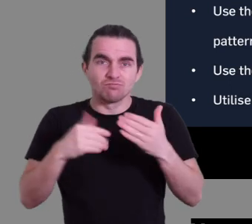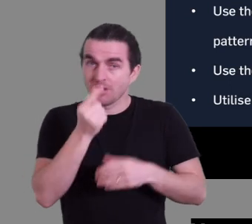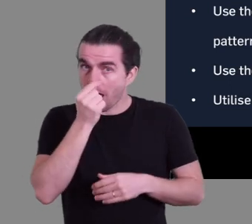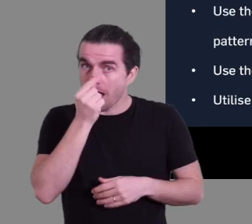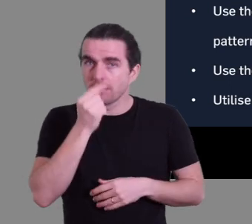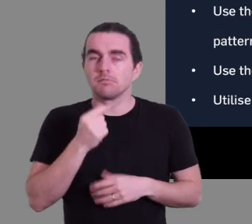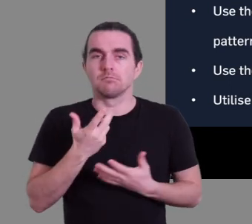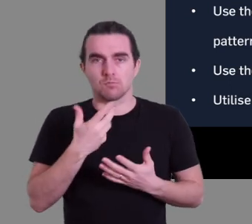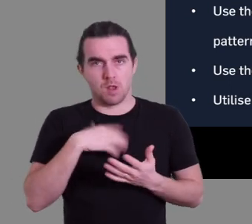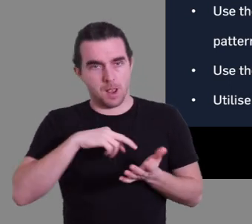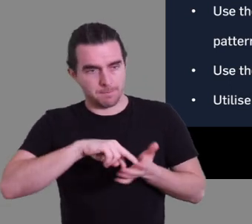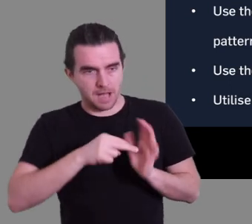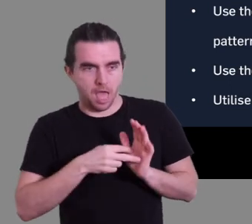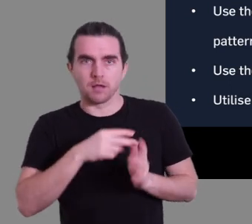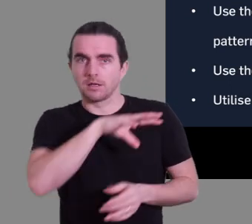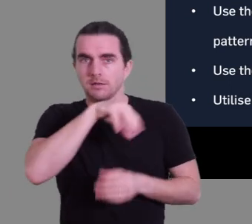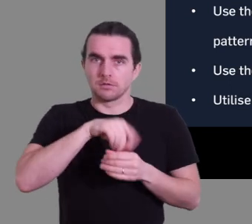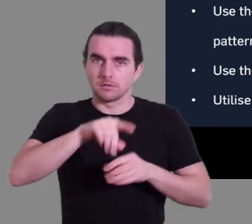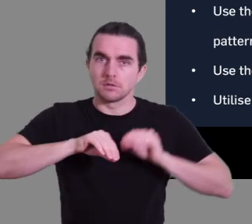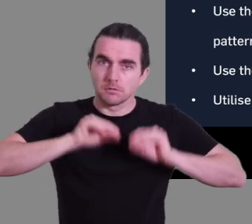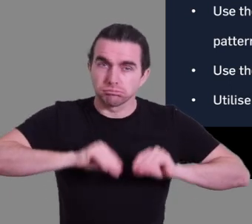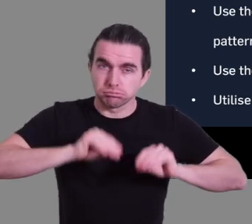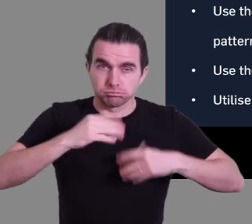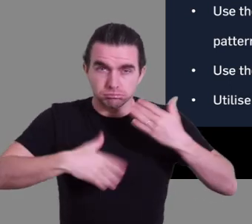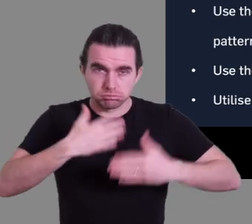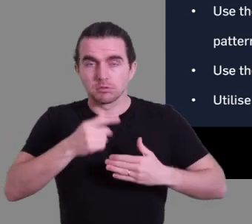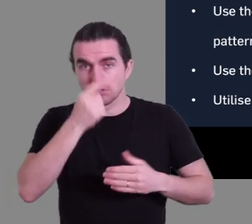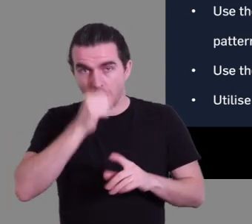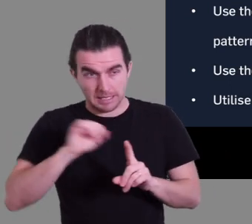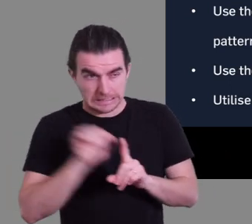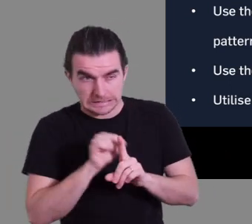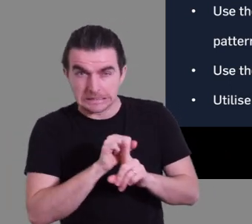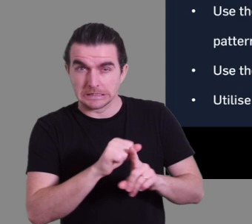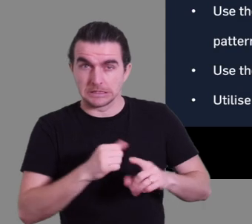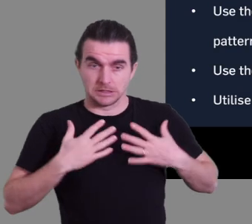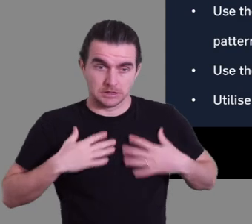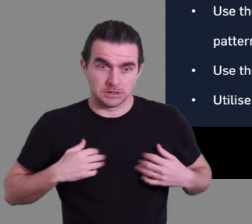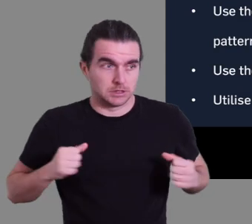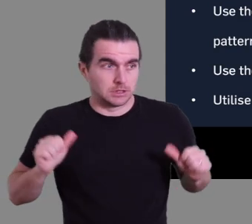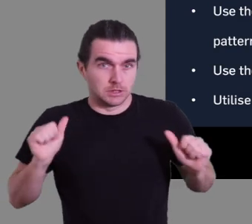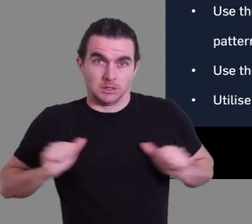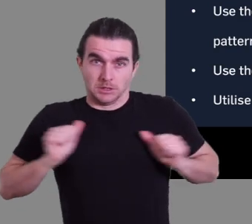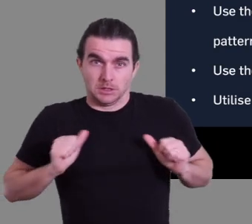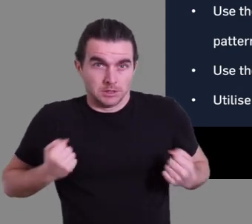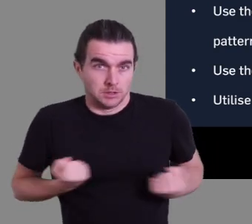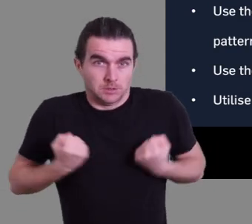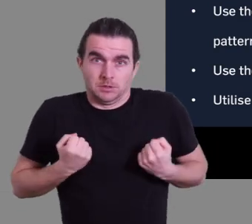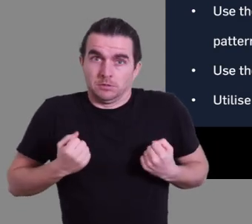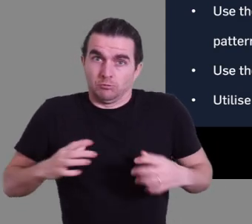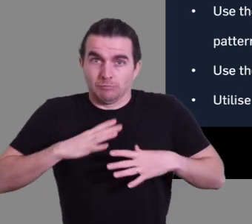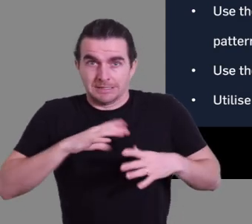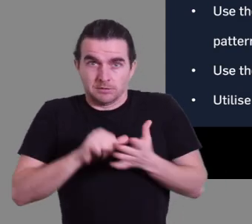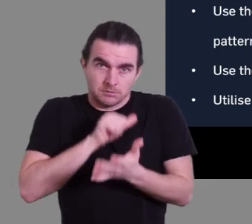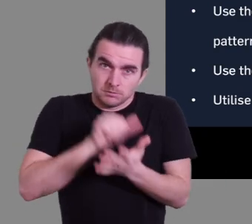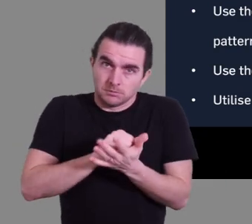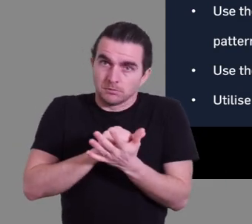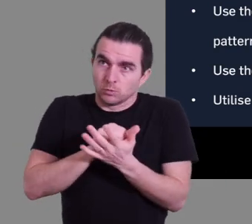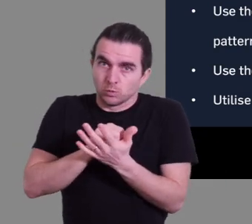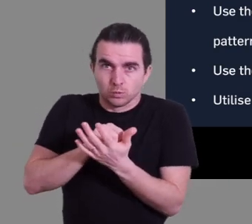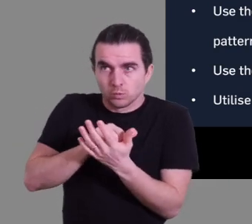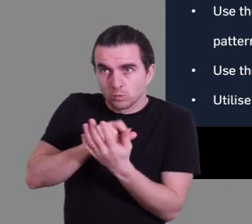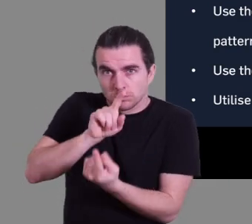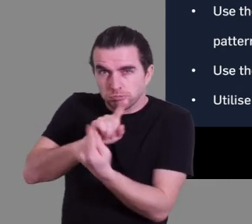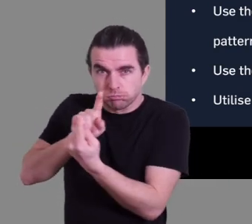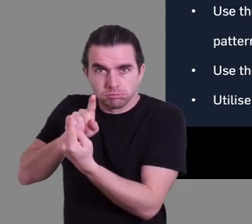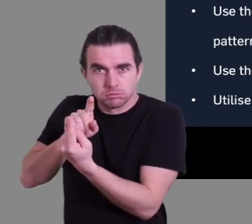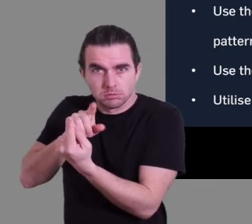want and plan them into your sessions. You can condition games and get the relevance right to